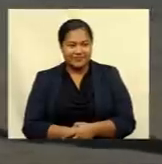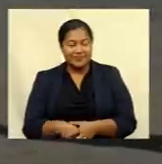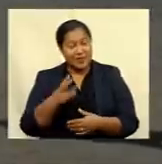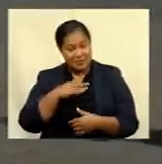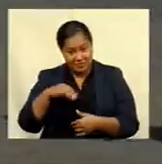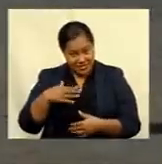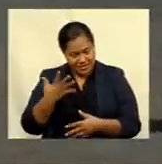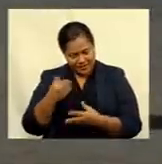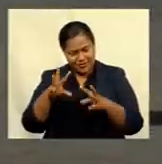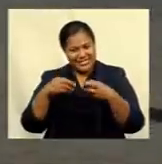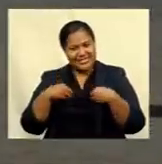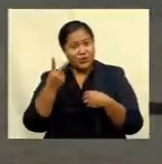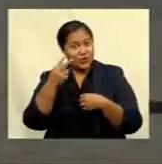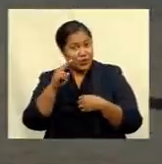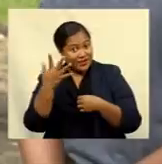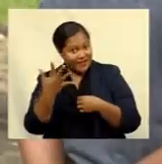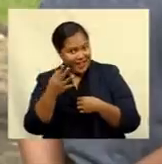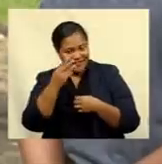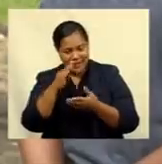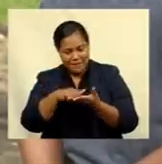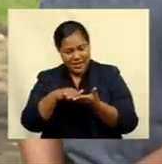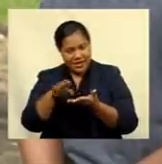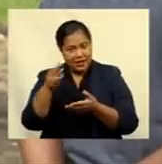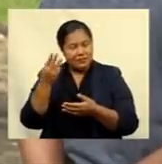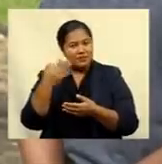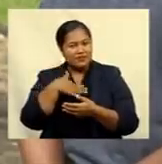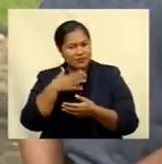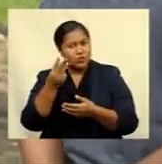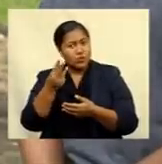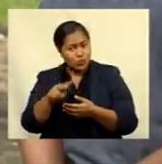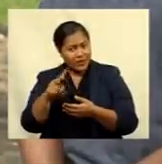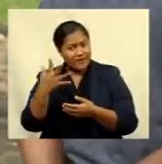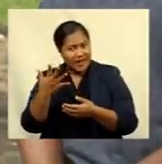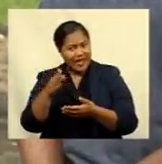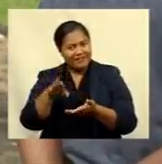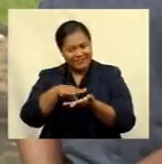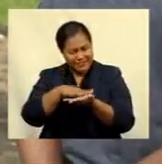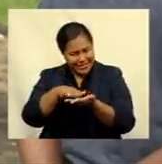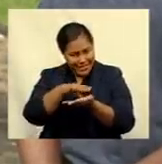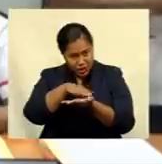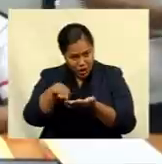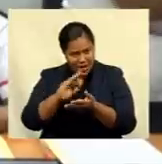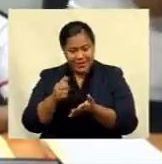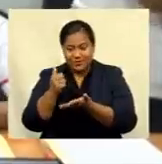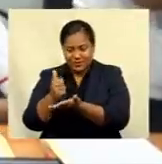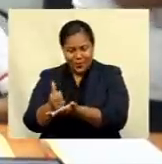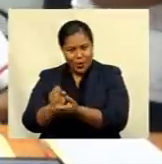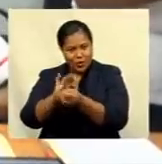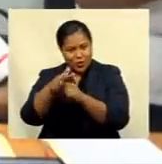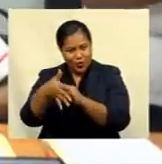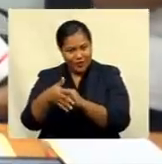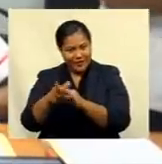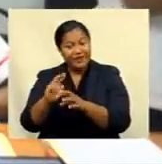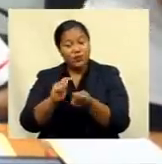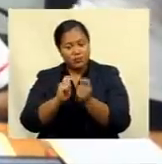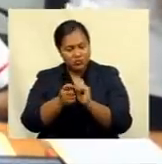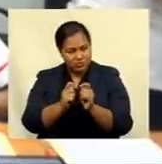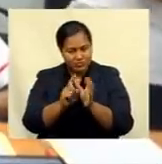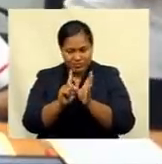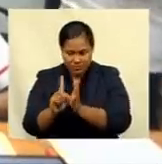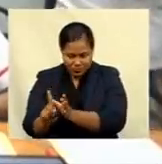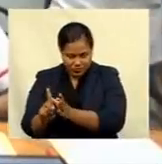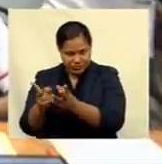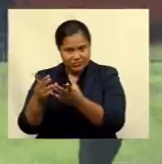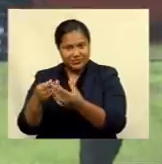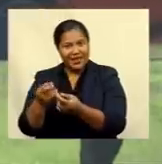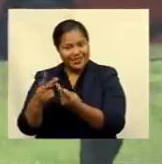ministry has received a $25 million allocation specifically dedicated for COVID-19 response for testing, isolation,